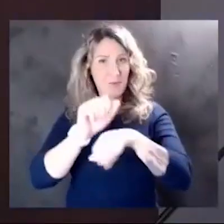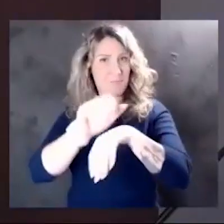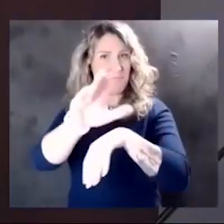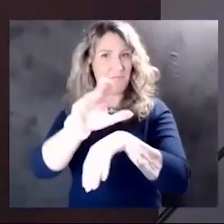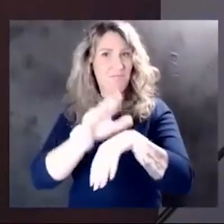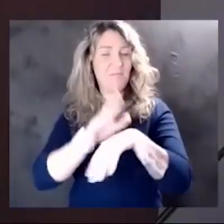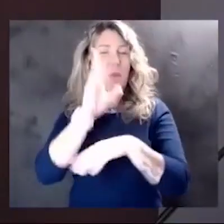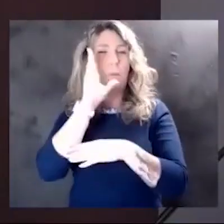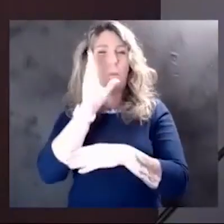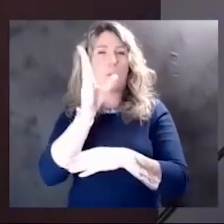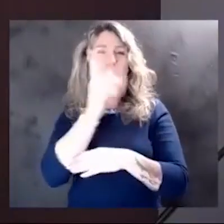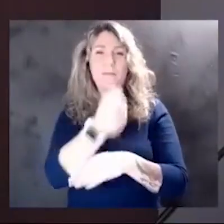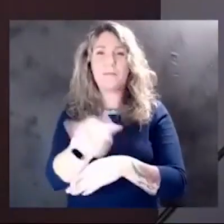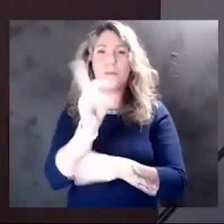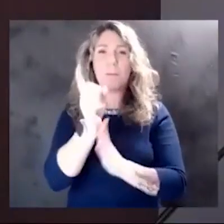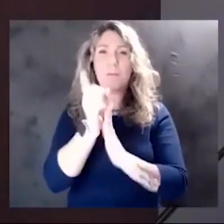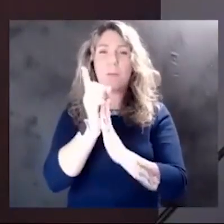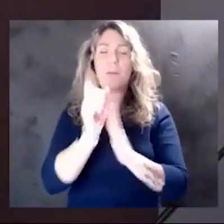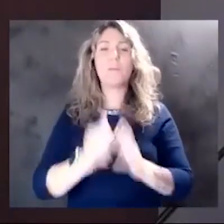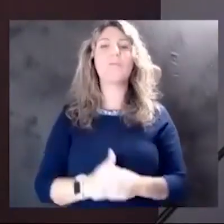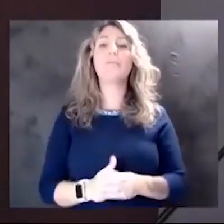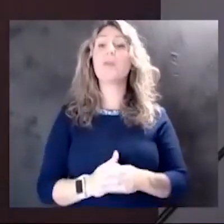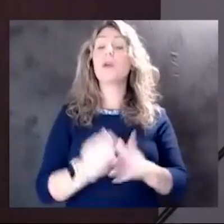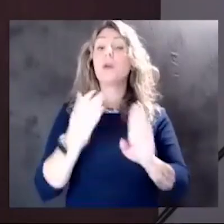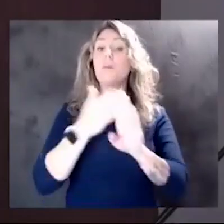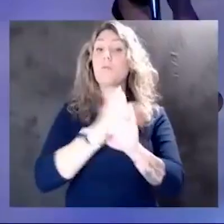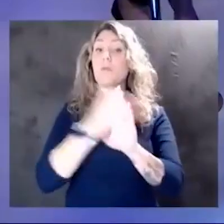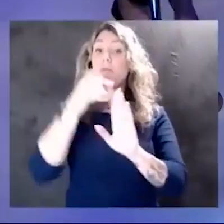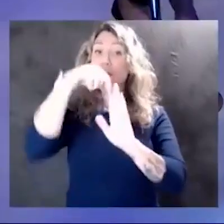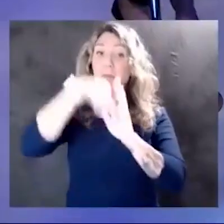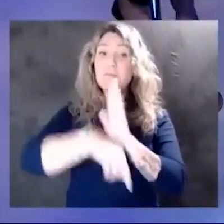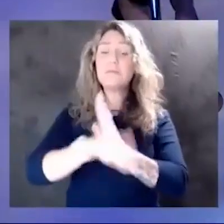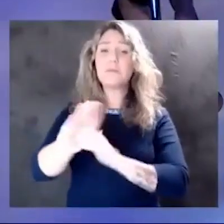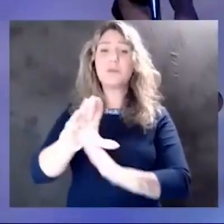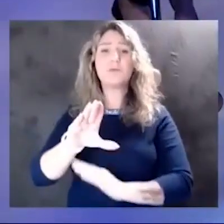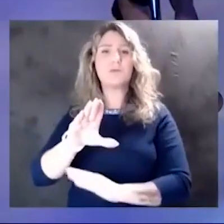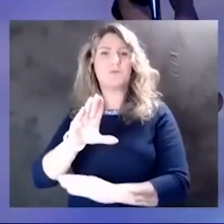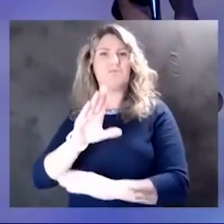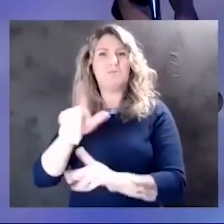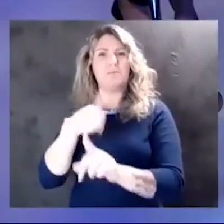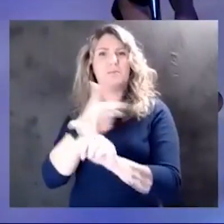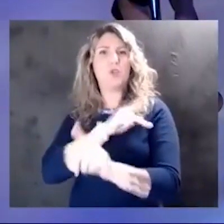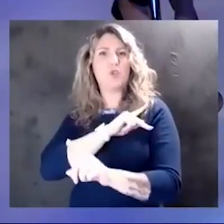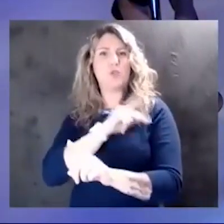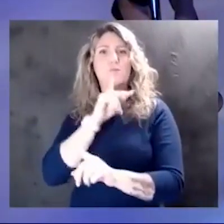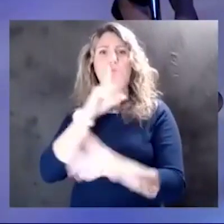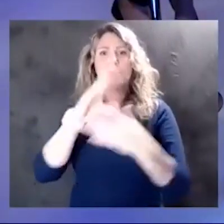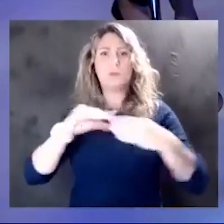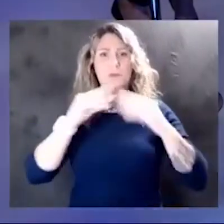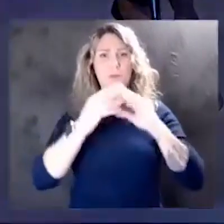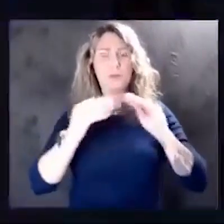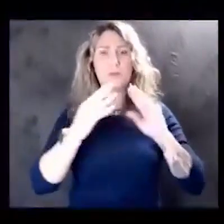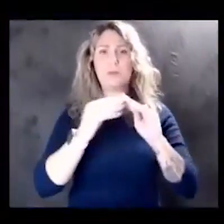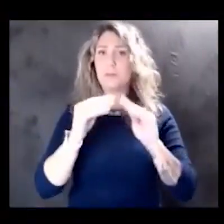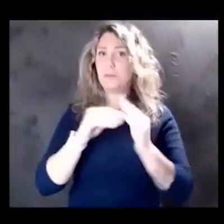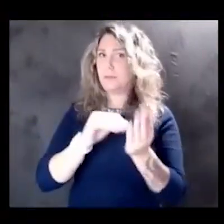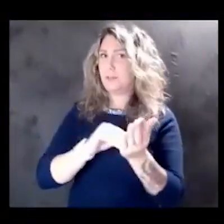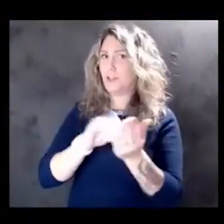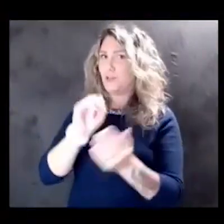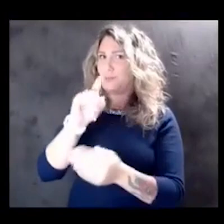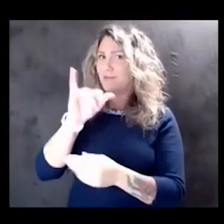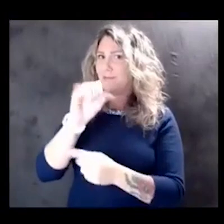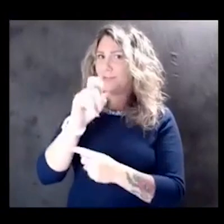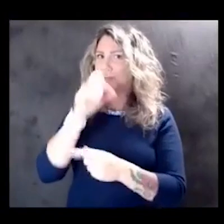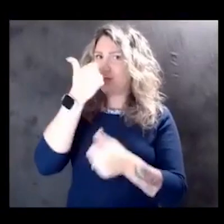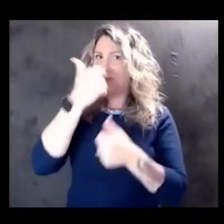just a few moments. And before we dive into Dr. Polsak's personal stories, Dr. Stites, do you remember this video?